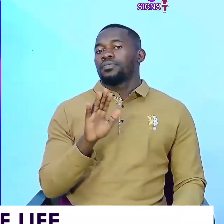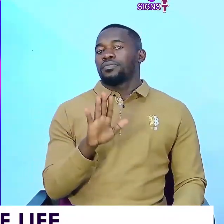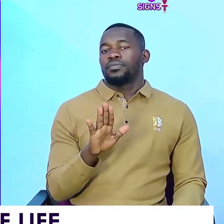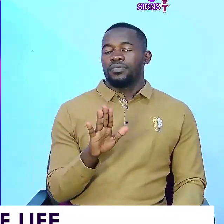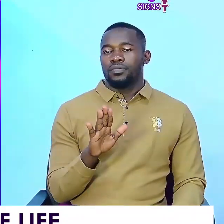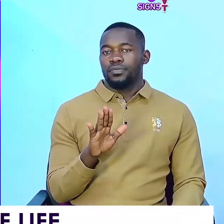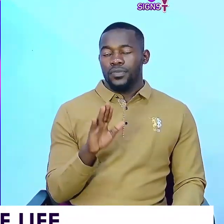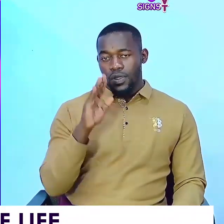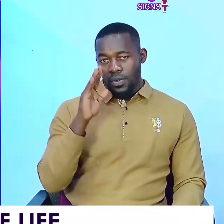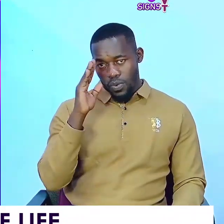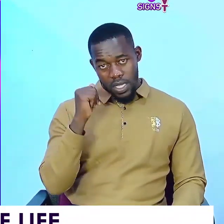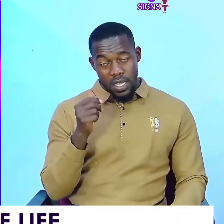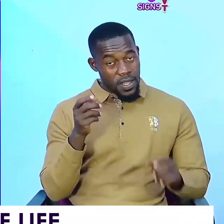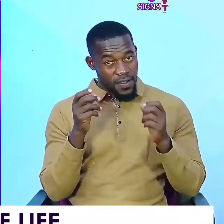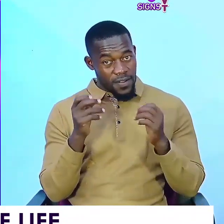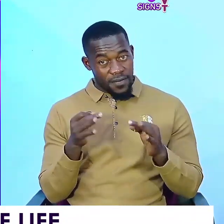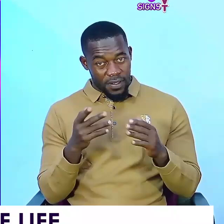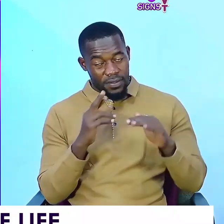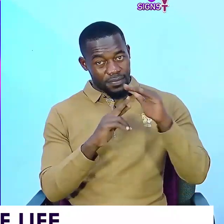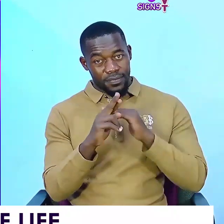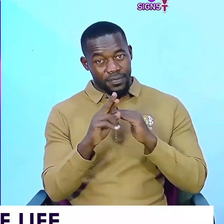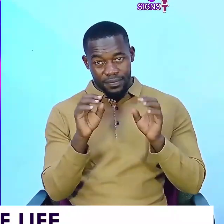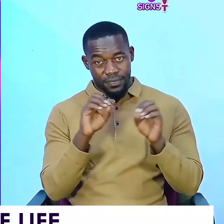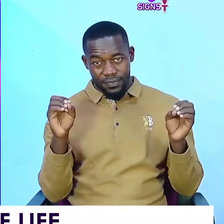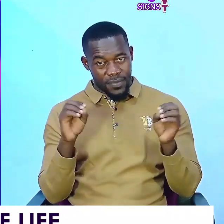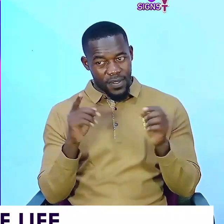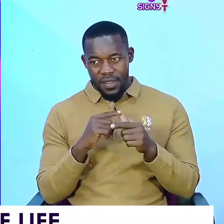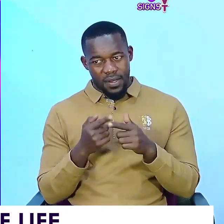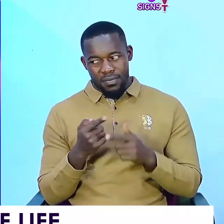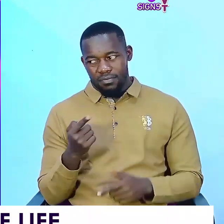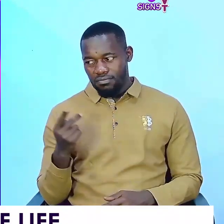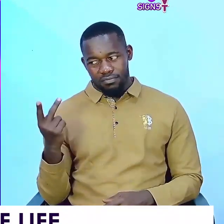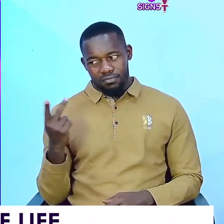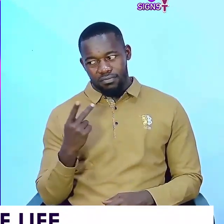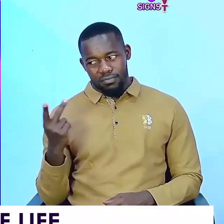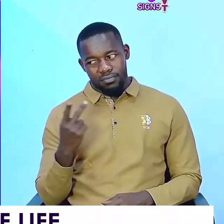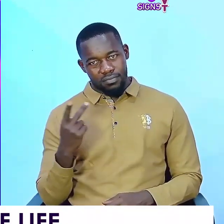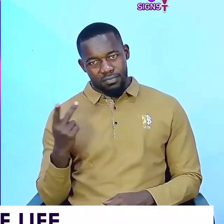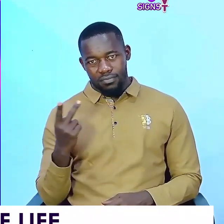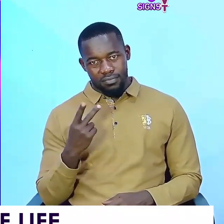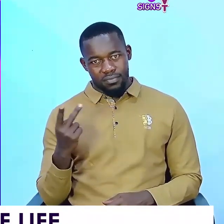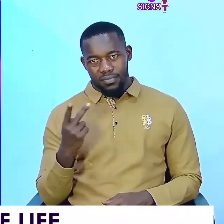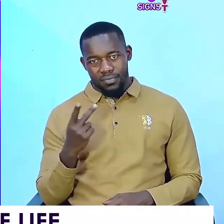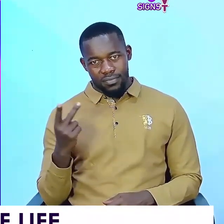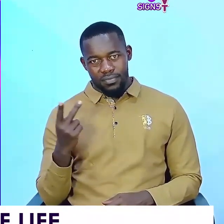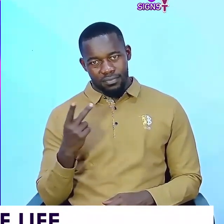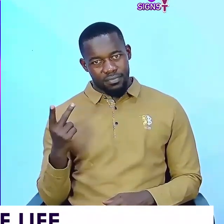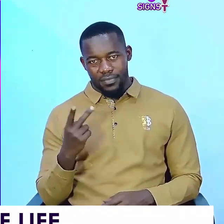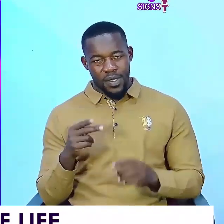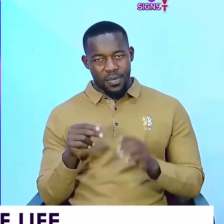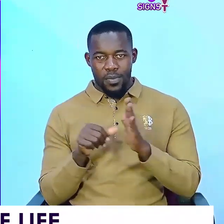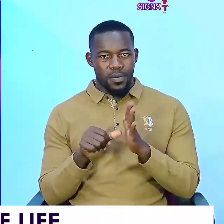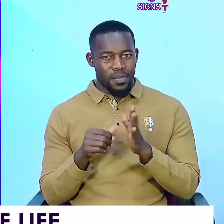sitting when they're in love. You rarely find them sitting and saying, the day you hit me, that's it. Okay. That never actually really